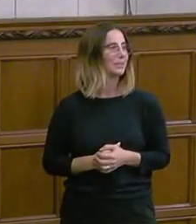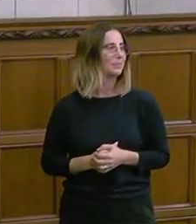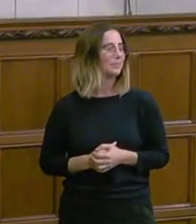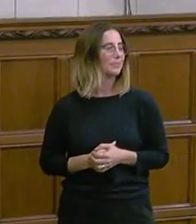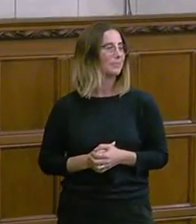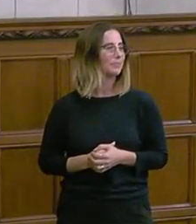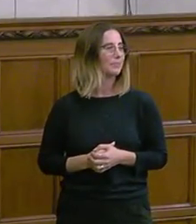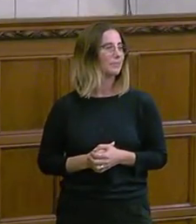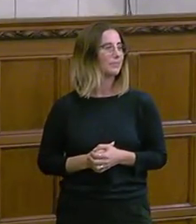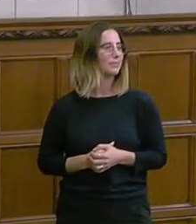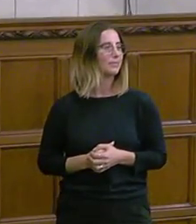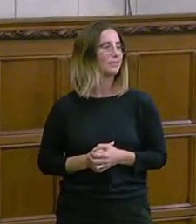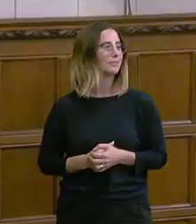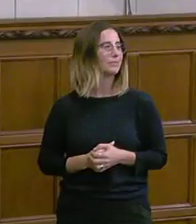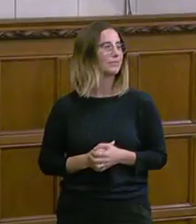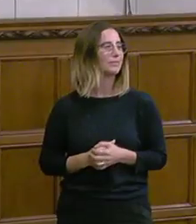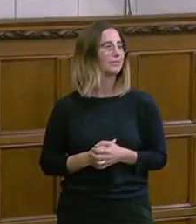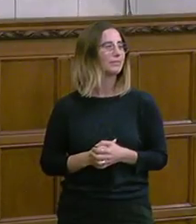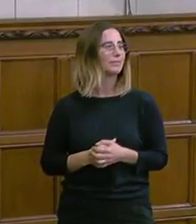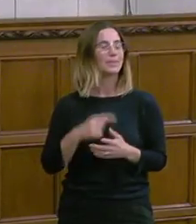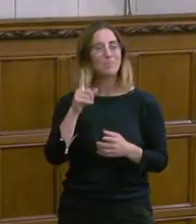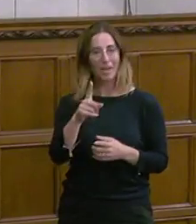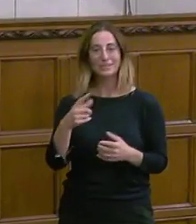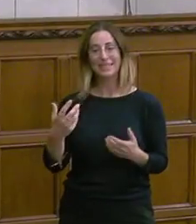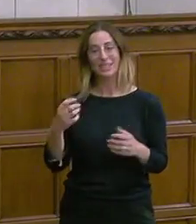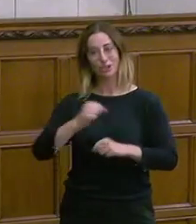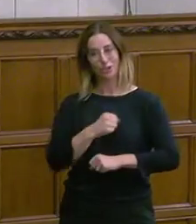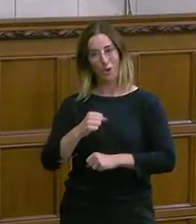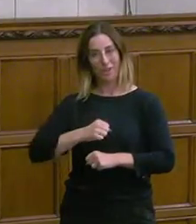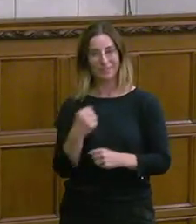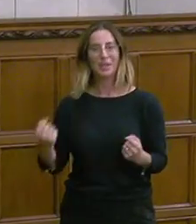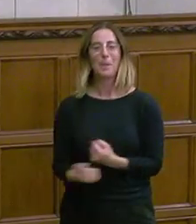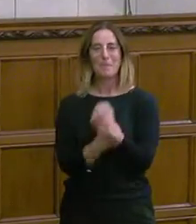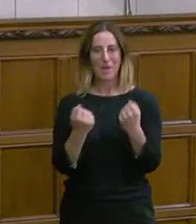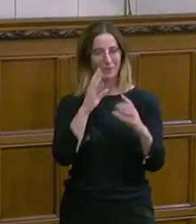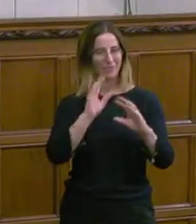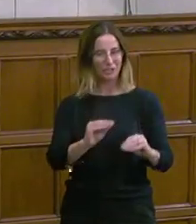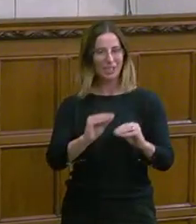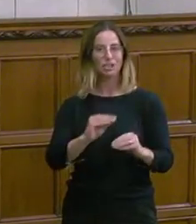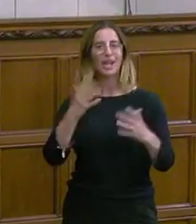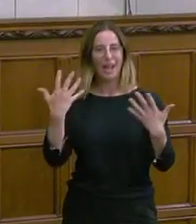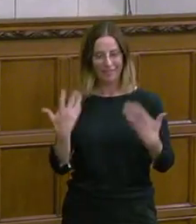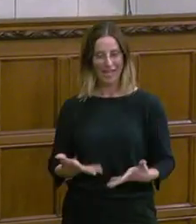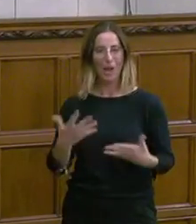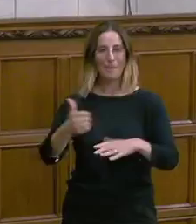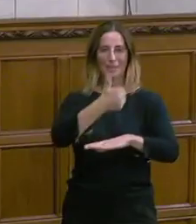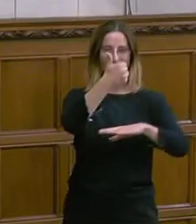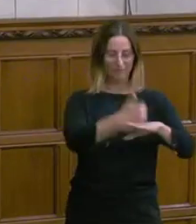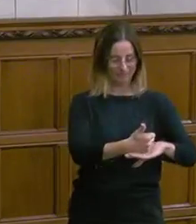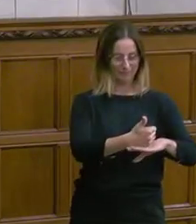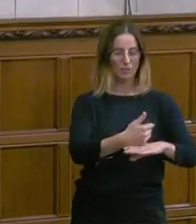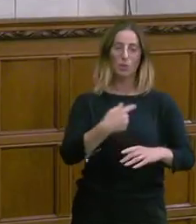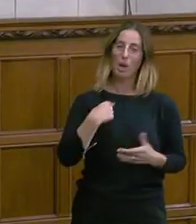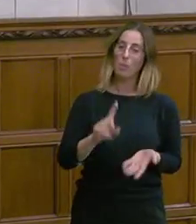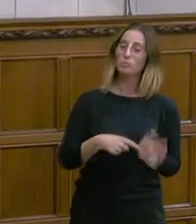has outlined, the powers for education have been devolved in Scotland and other areas. So I would like to simply highlight